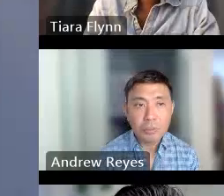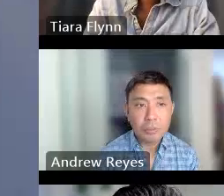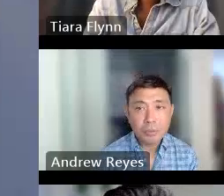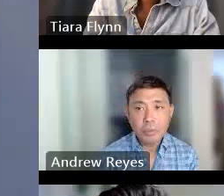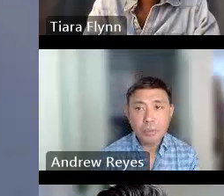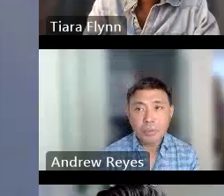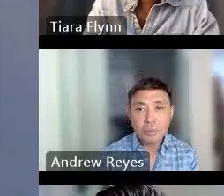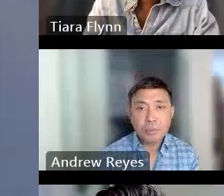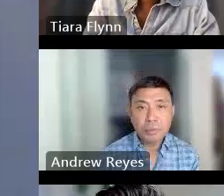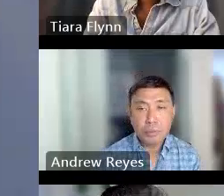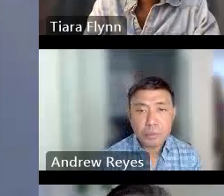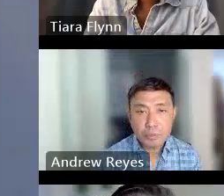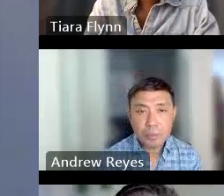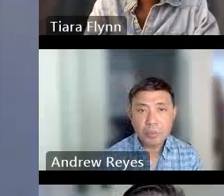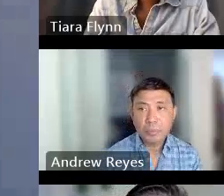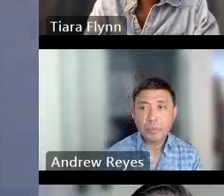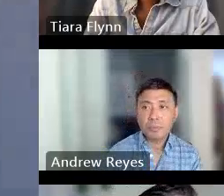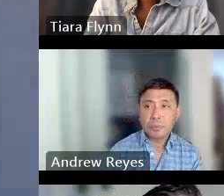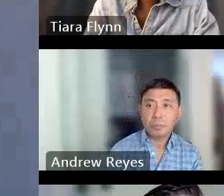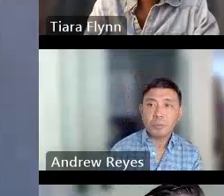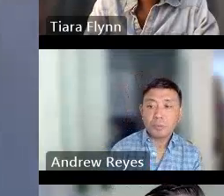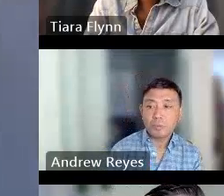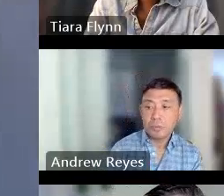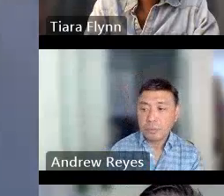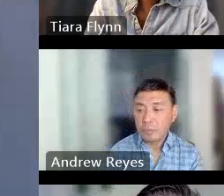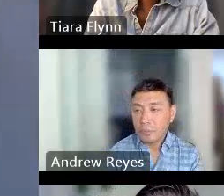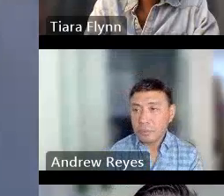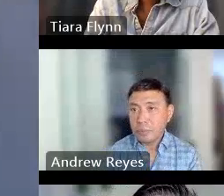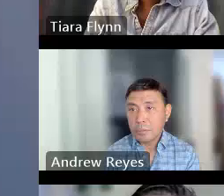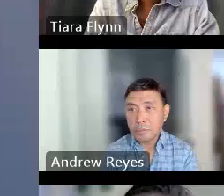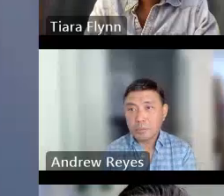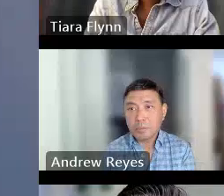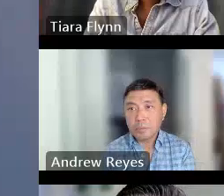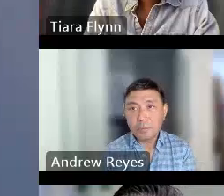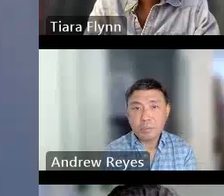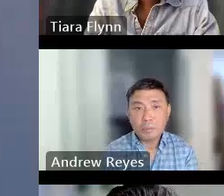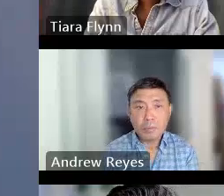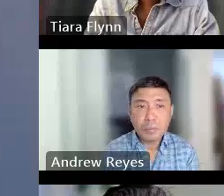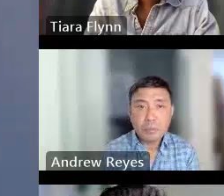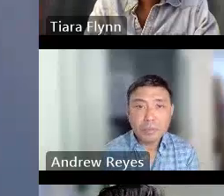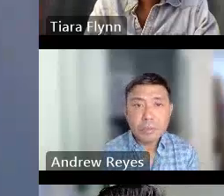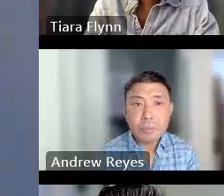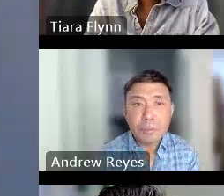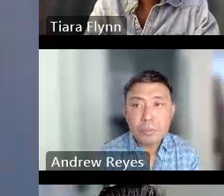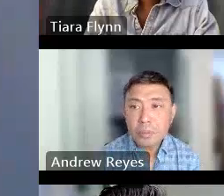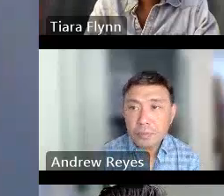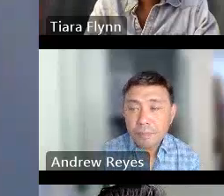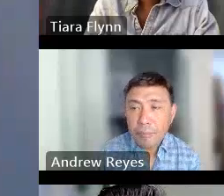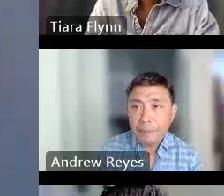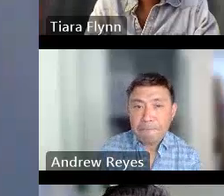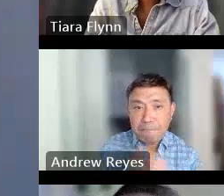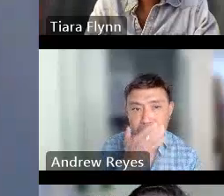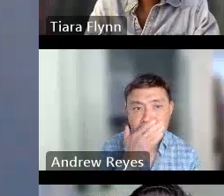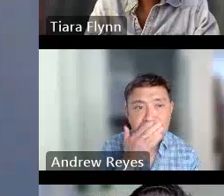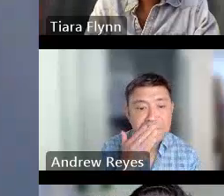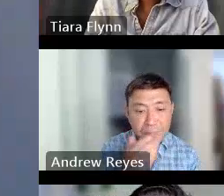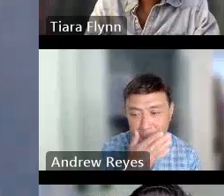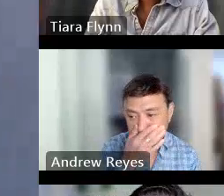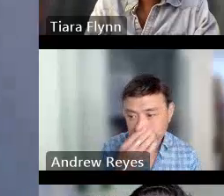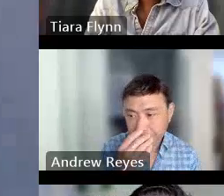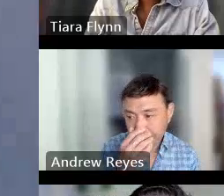It looks like our time now is 10:09. So I'd like to go ahead and call the meeting to order today on November 18th